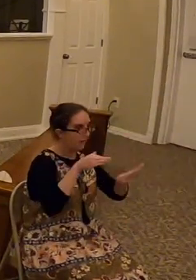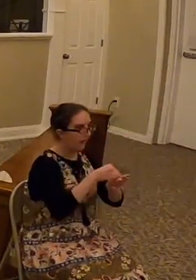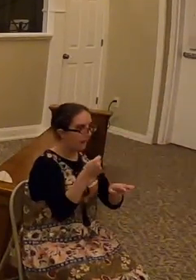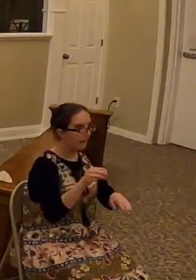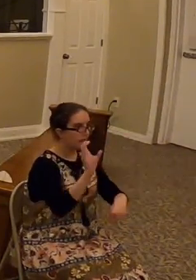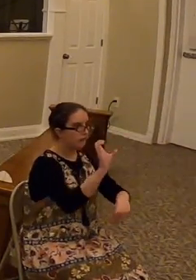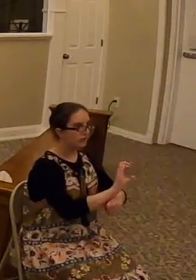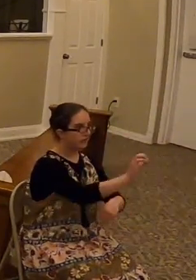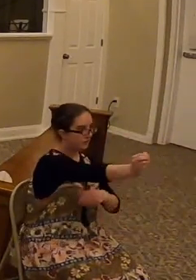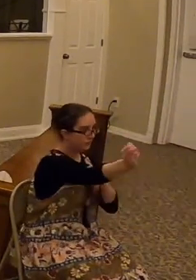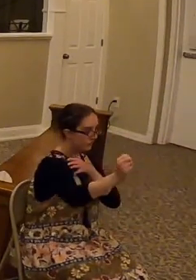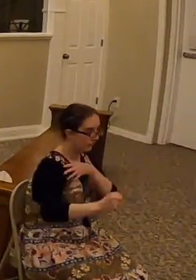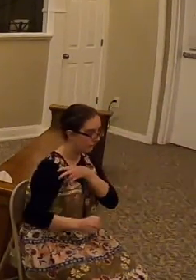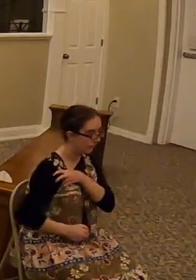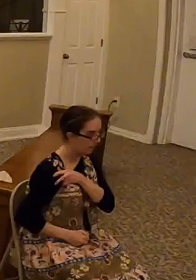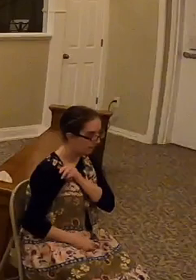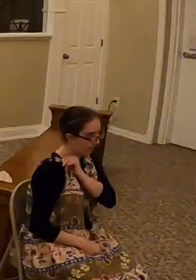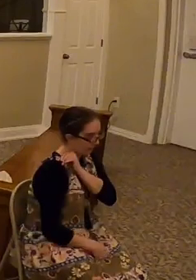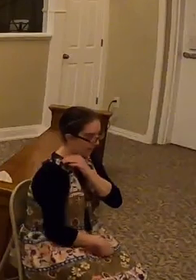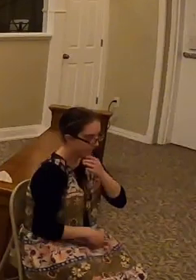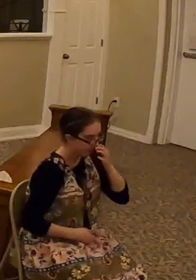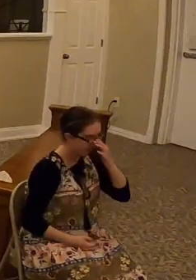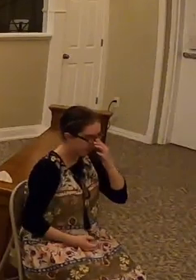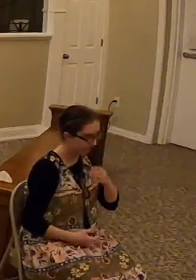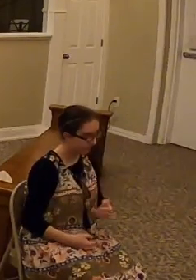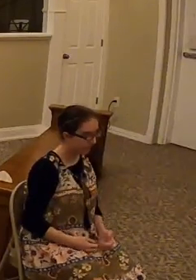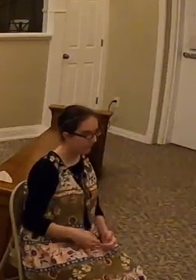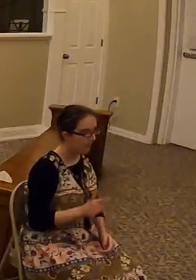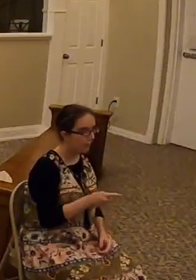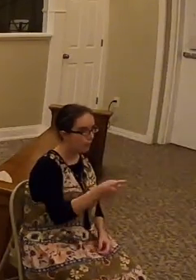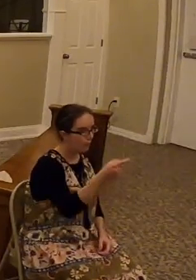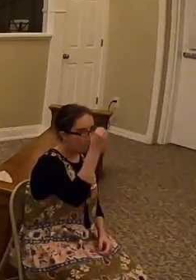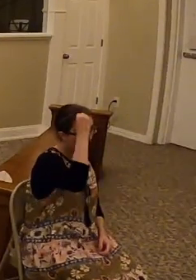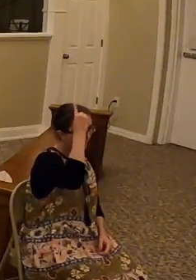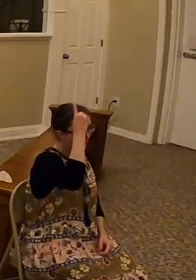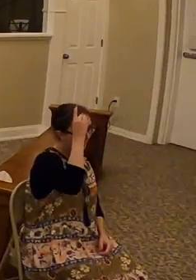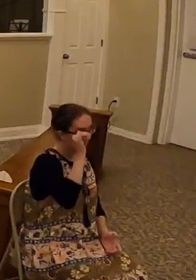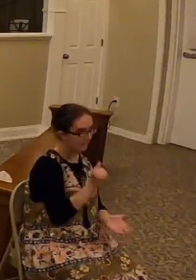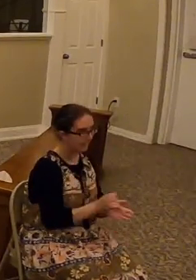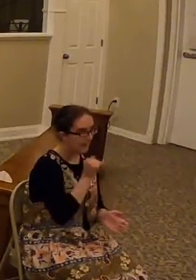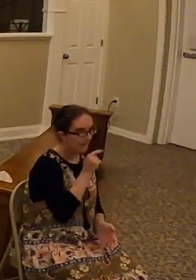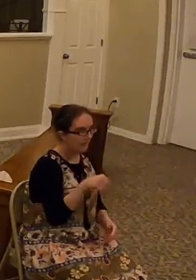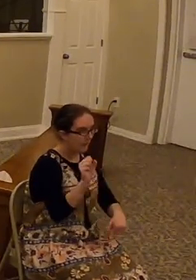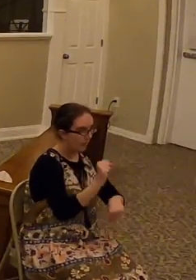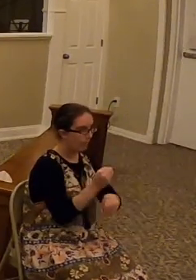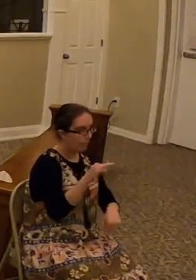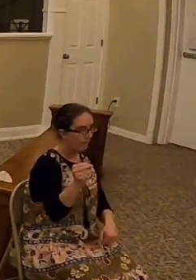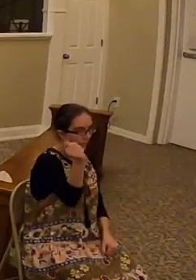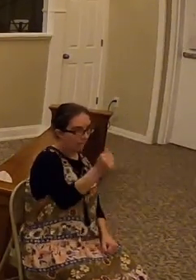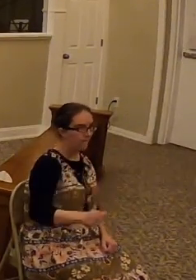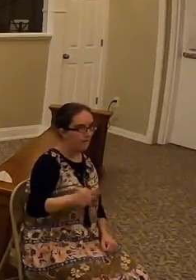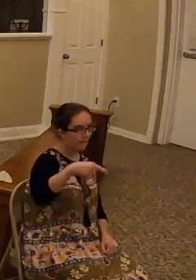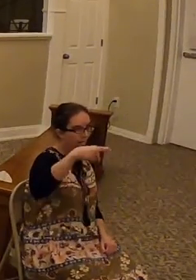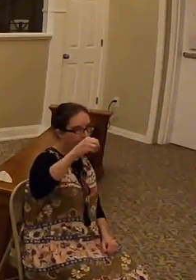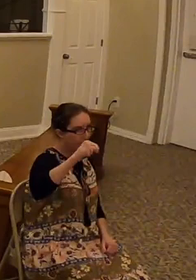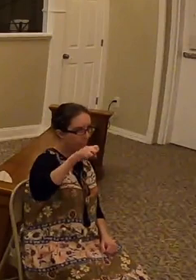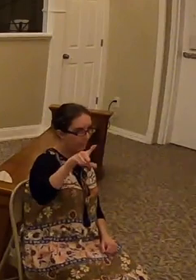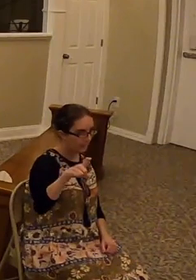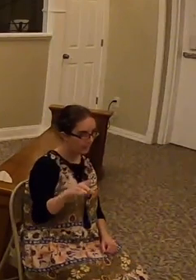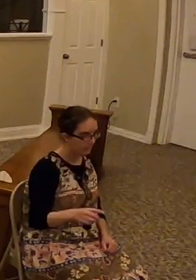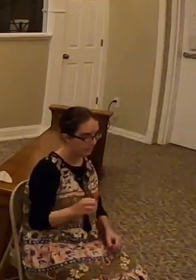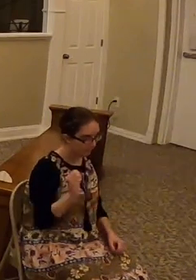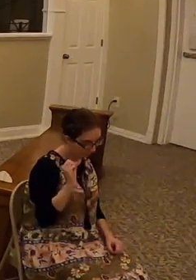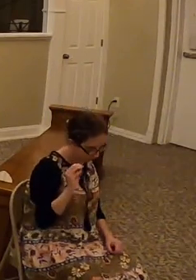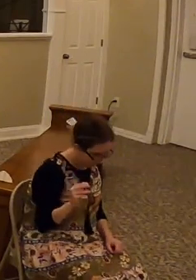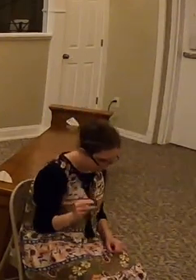those churches. Amen. Right. But you understand that is the work of an apostle.